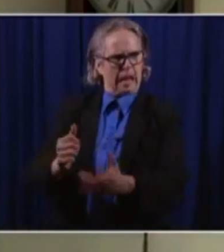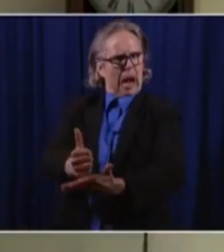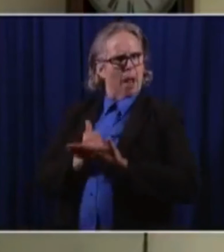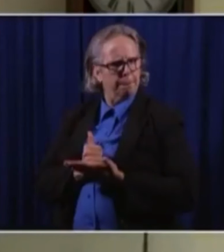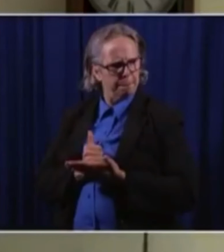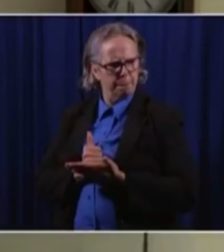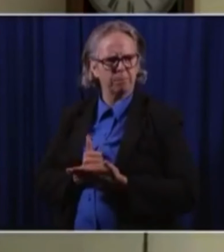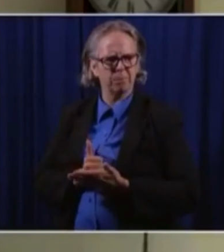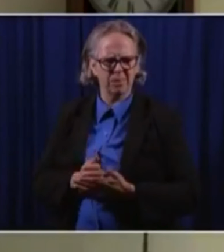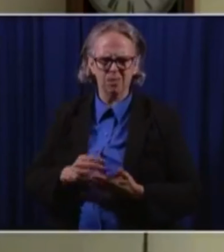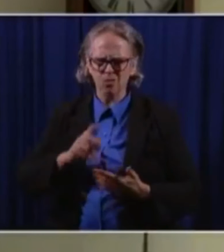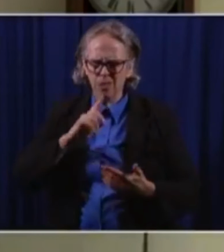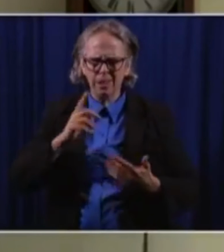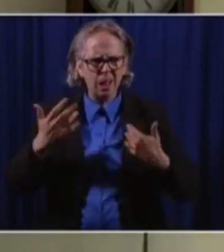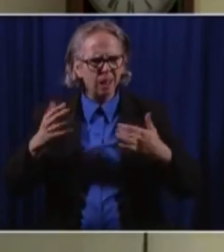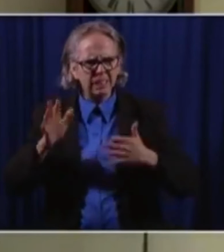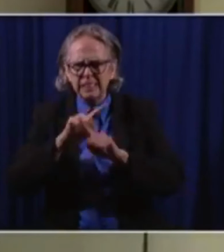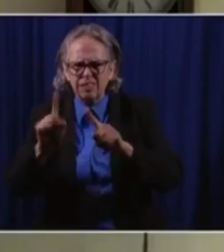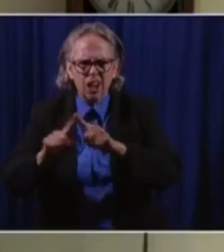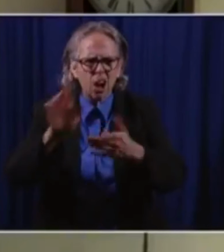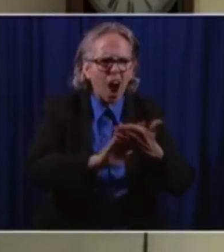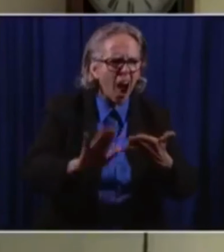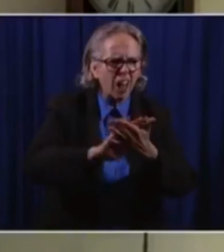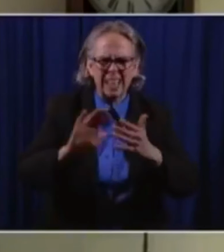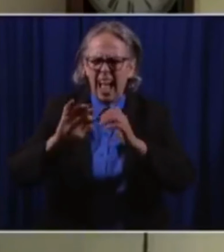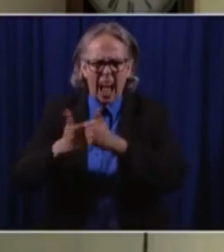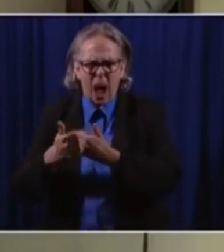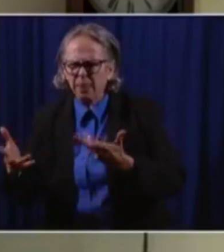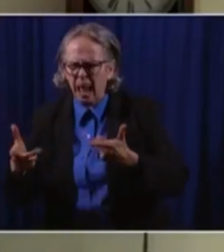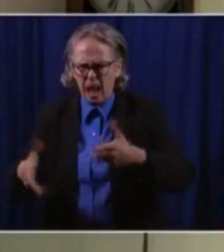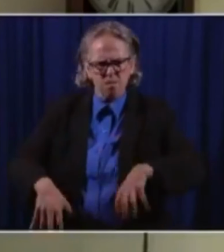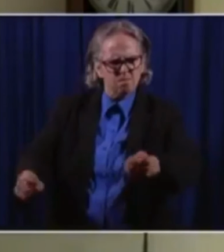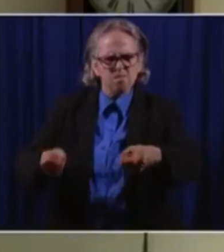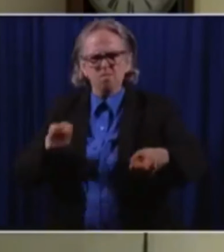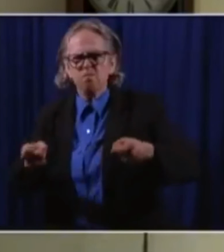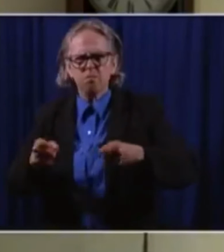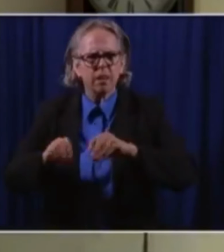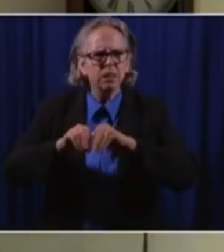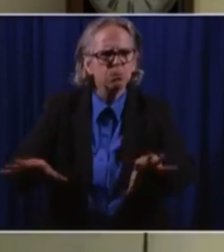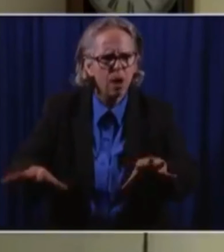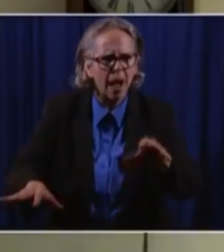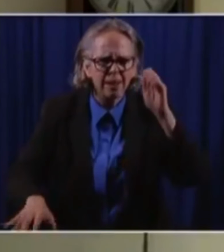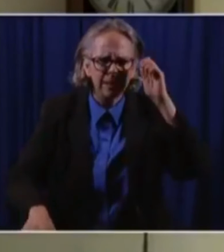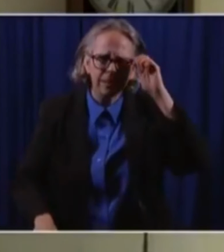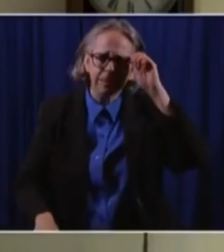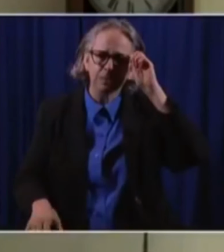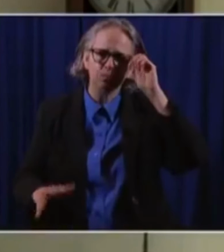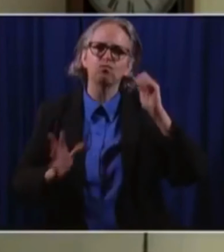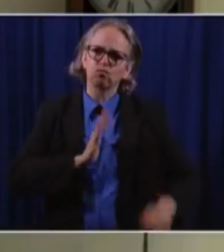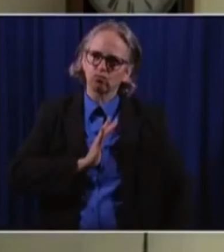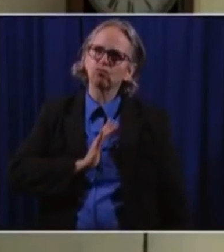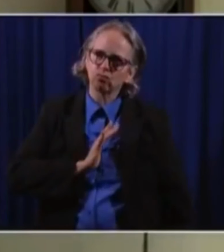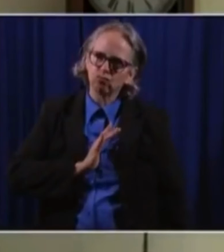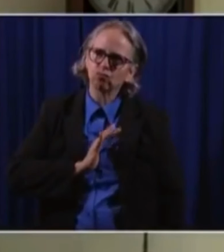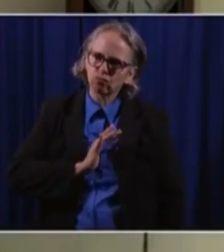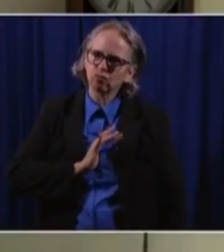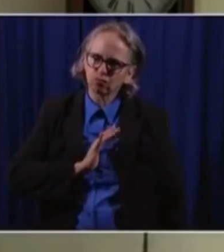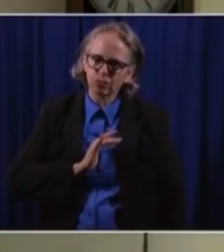in the past. I wanted to give you an update on them. We have other schools that are doing testing and doing a very, very good